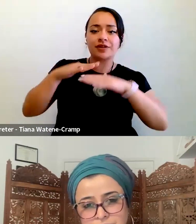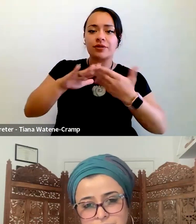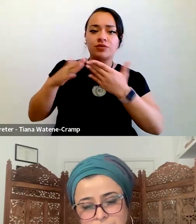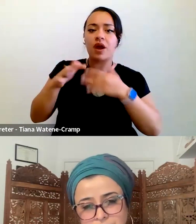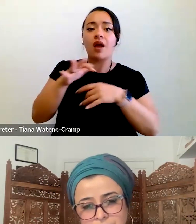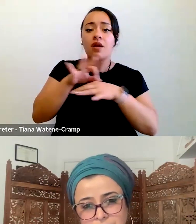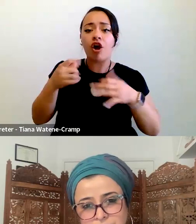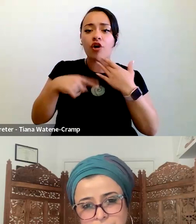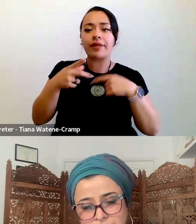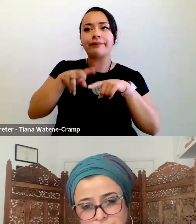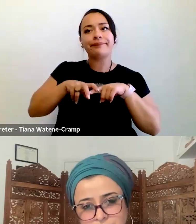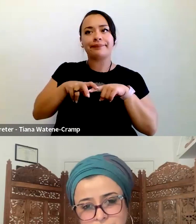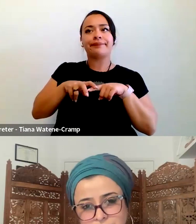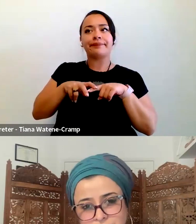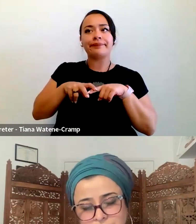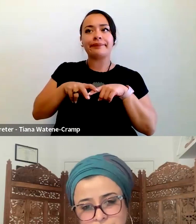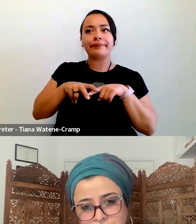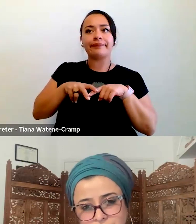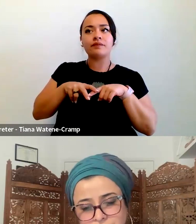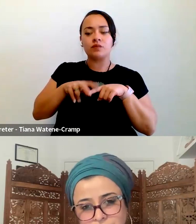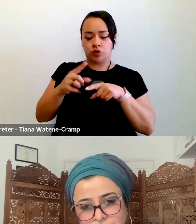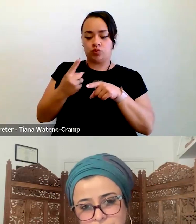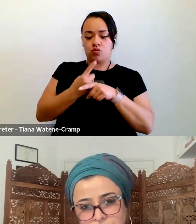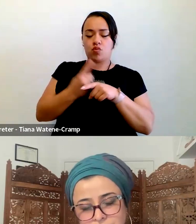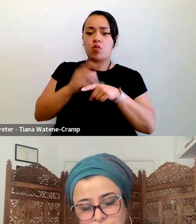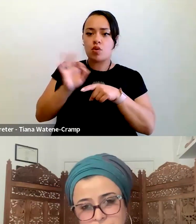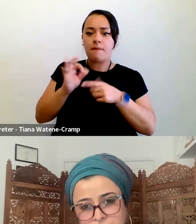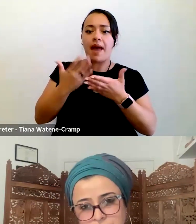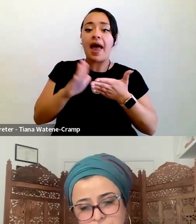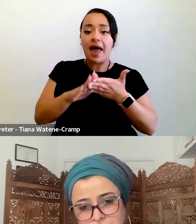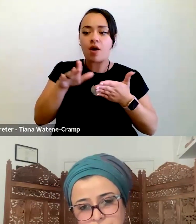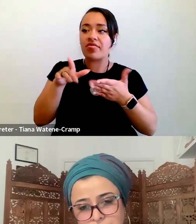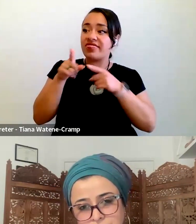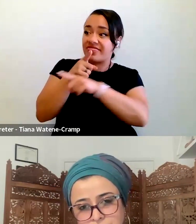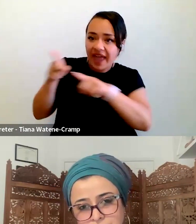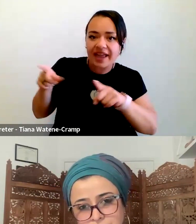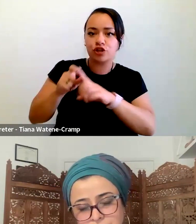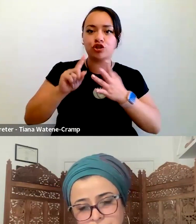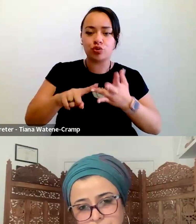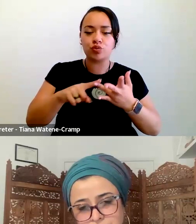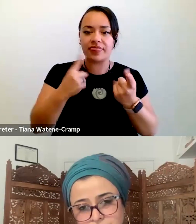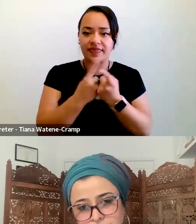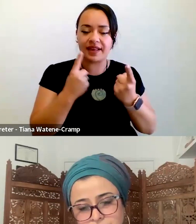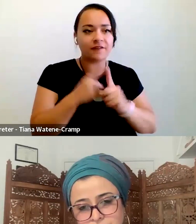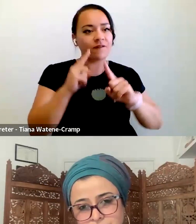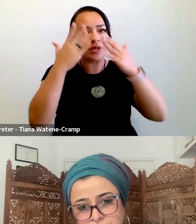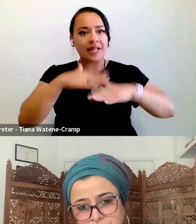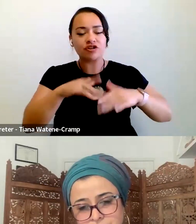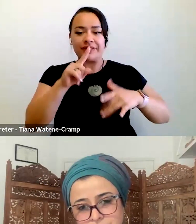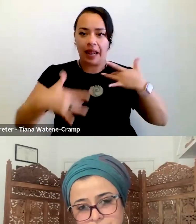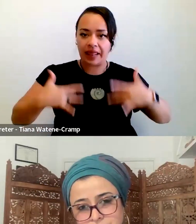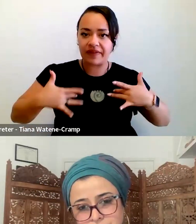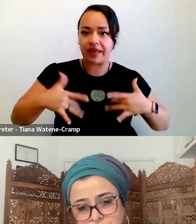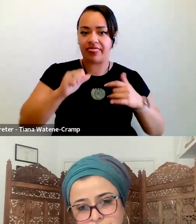in the ways that we do things, First Nations ways of doing, being, valuing, all of that stuff. And